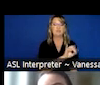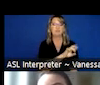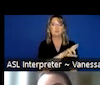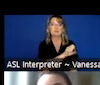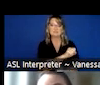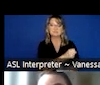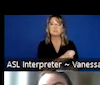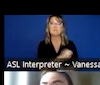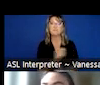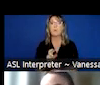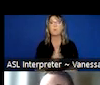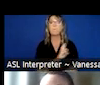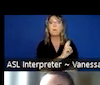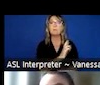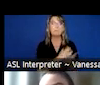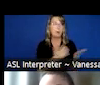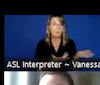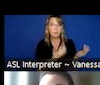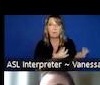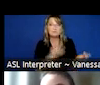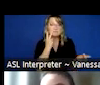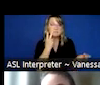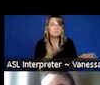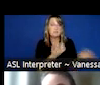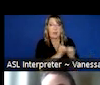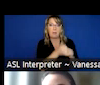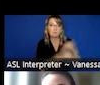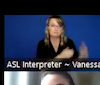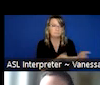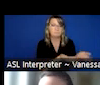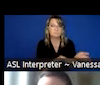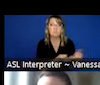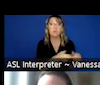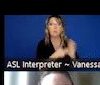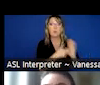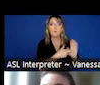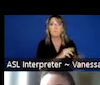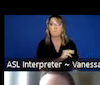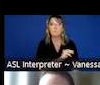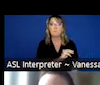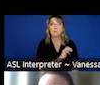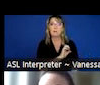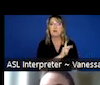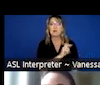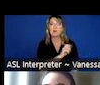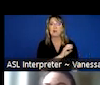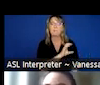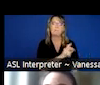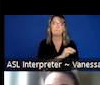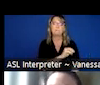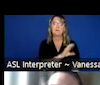we are sort of waiting to see how that rolls out. Representative McCarthy, excuse me,